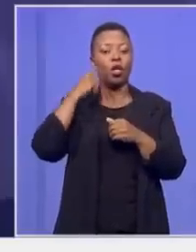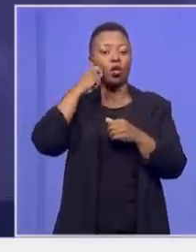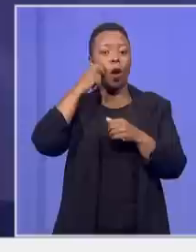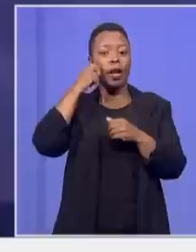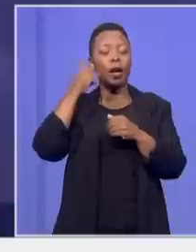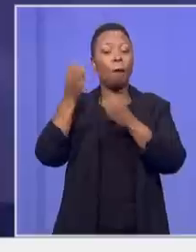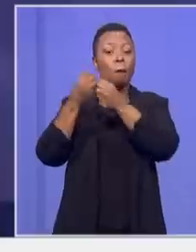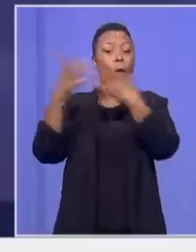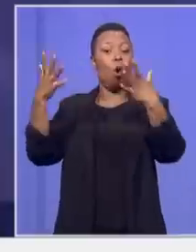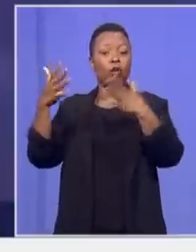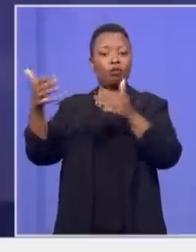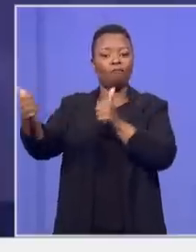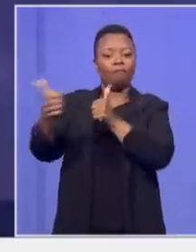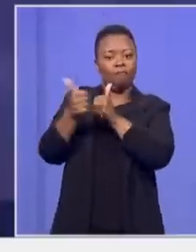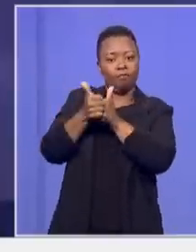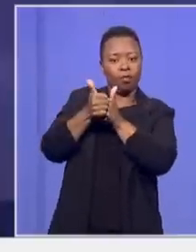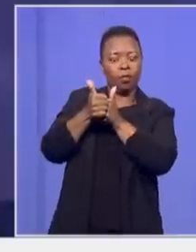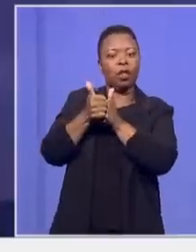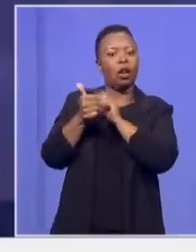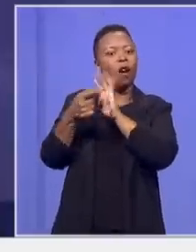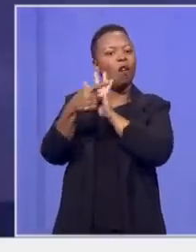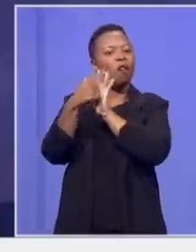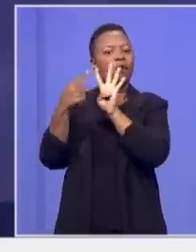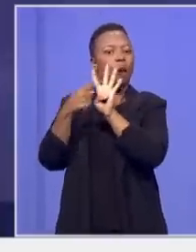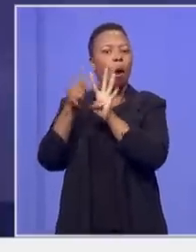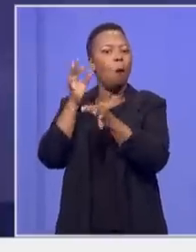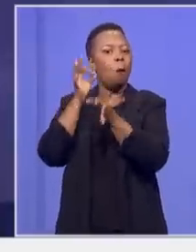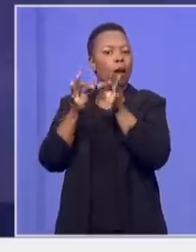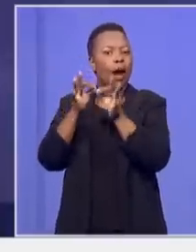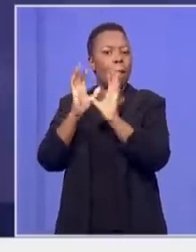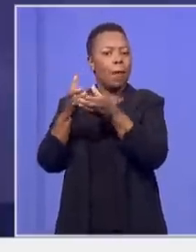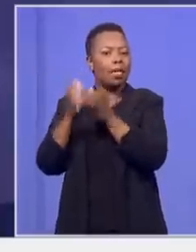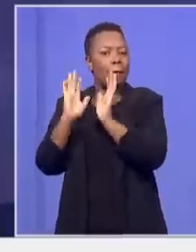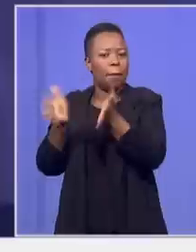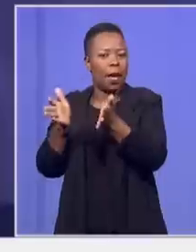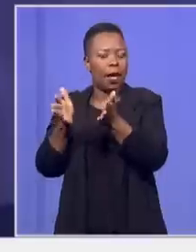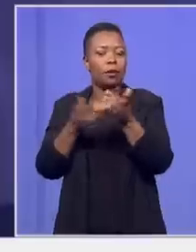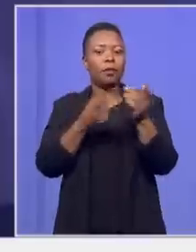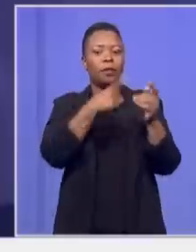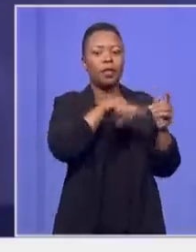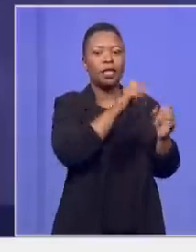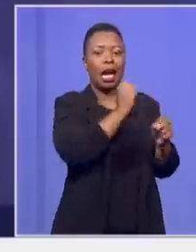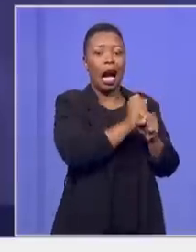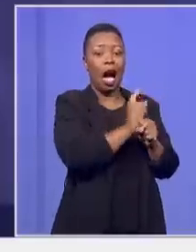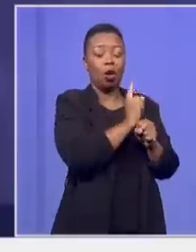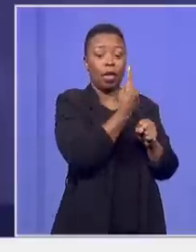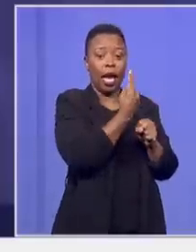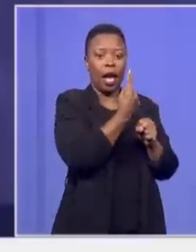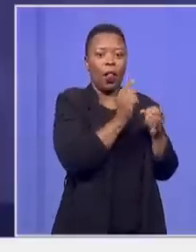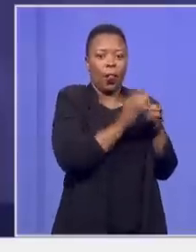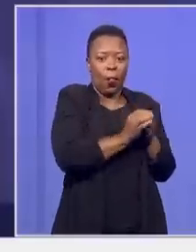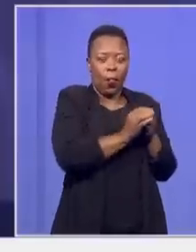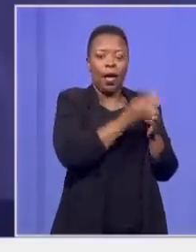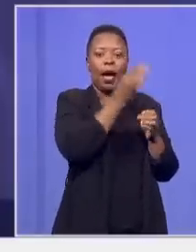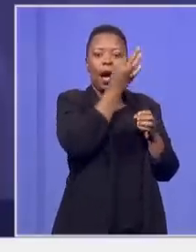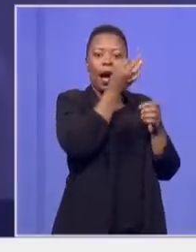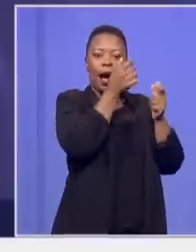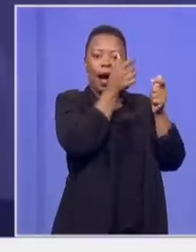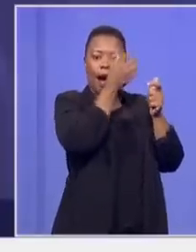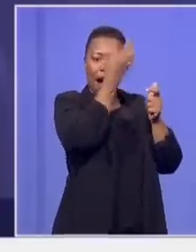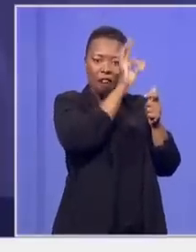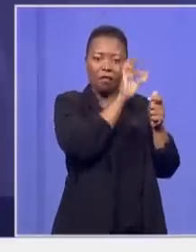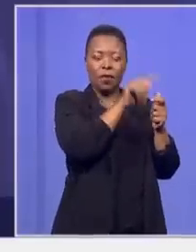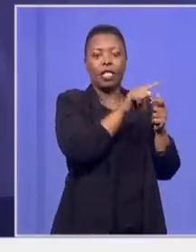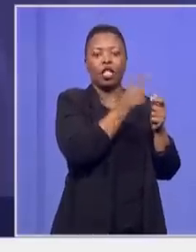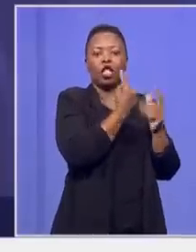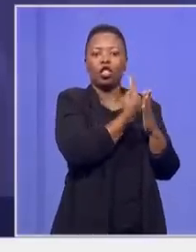coalition made up of just four parties. In the other Gauteng metros, we have minority governments with up to 10 parties in